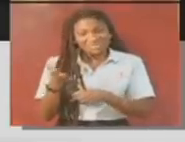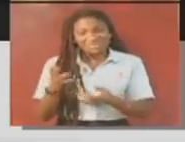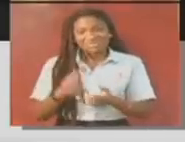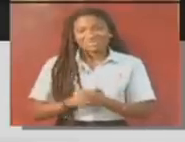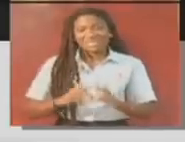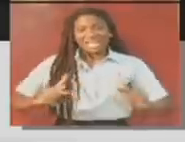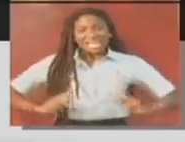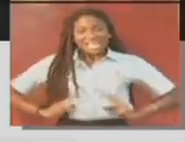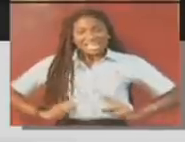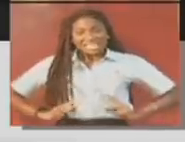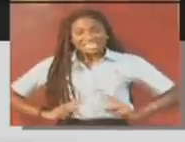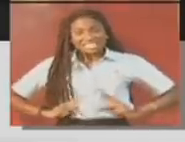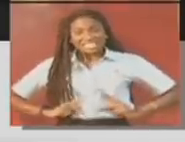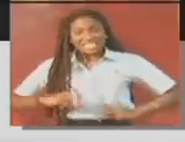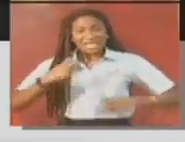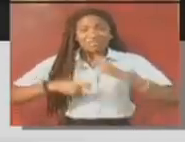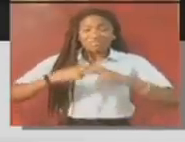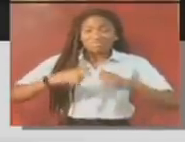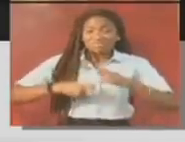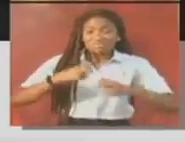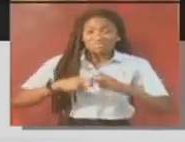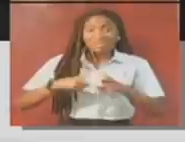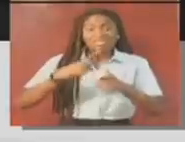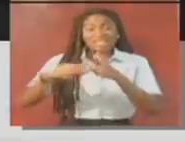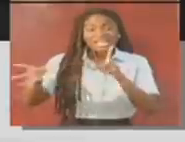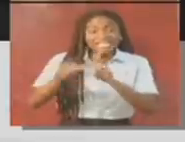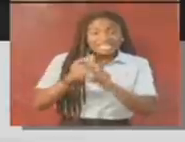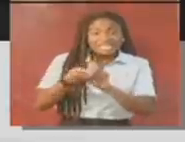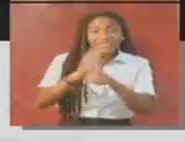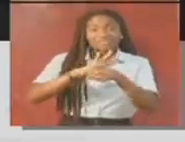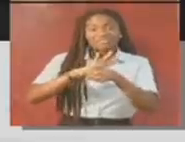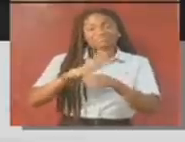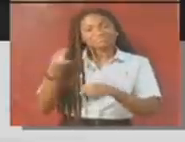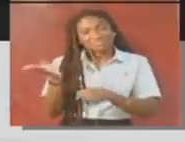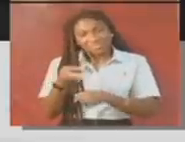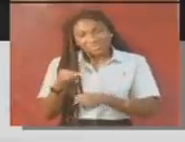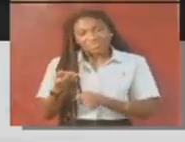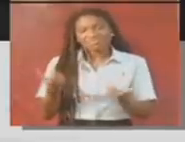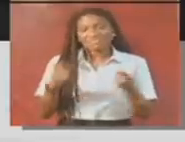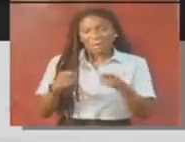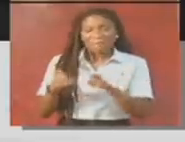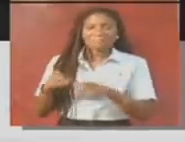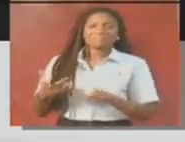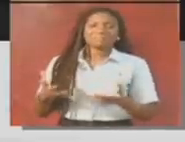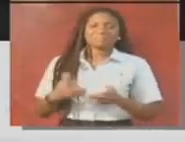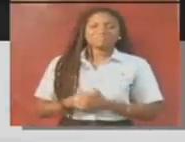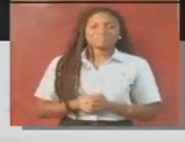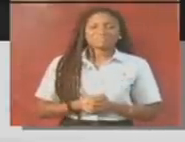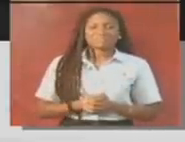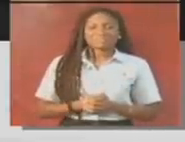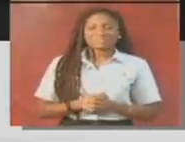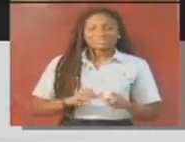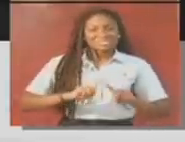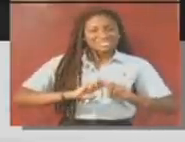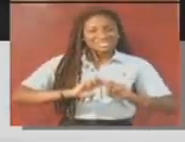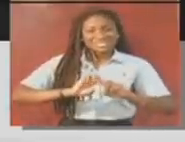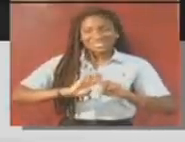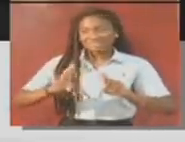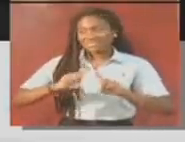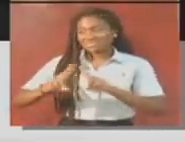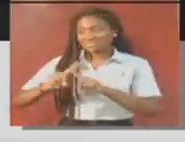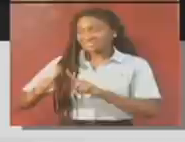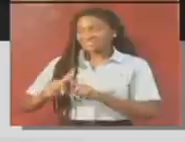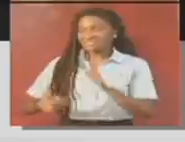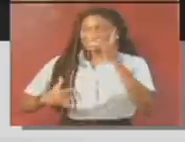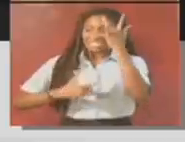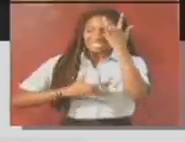their body's ability to respond to the virus. So that comorbidity profile was